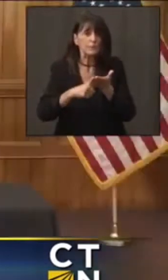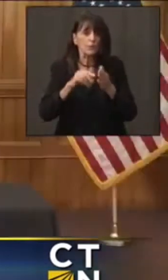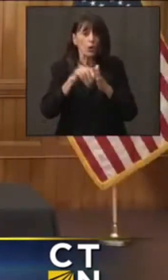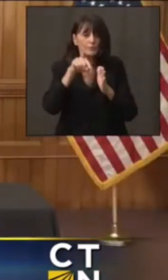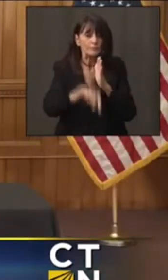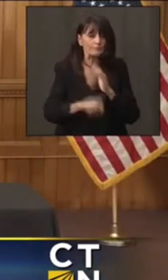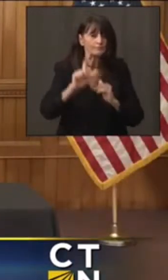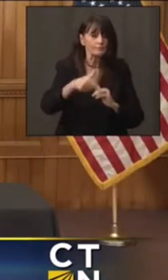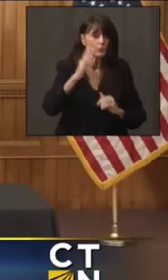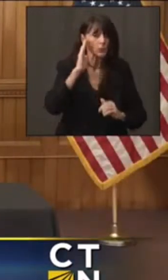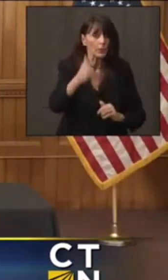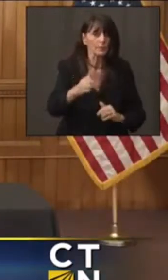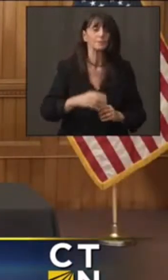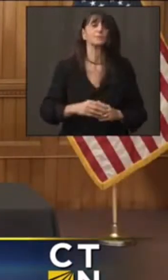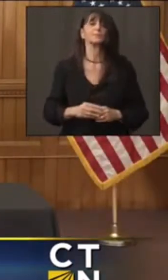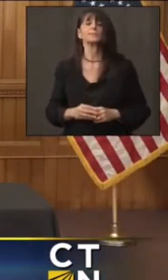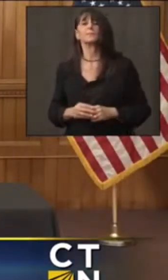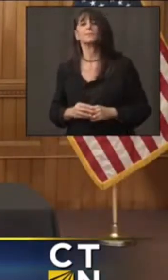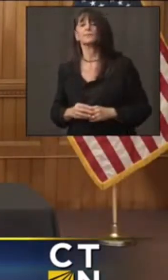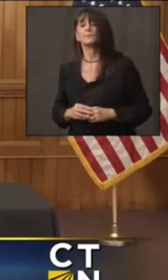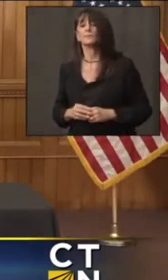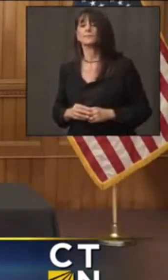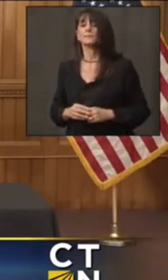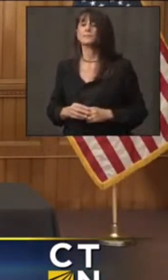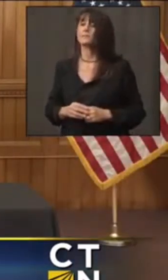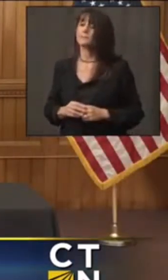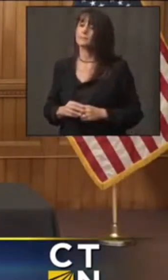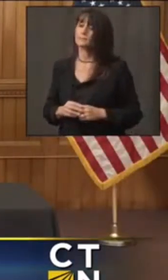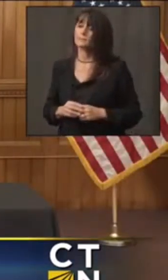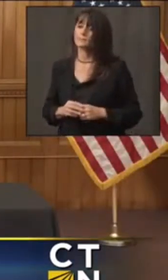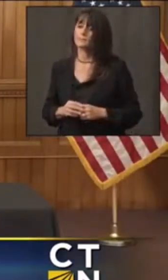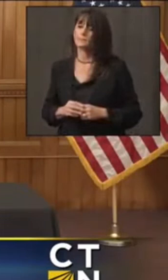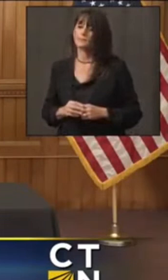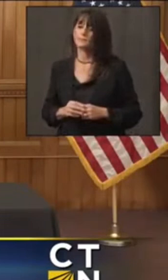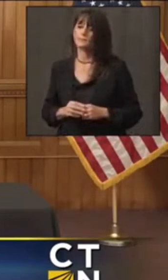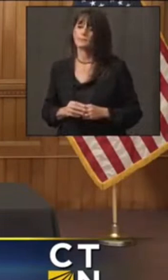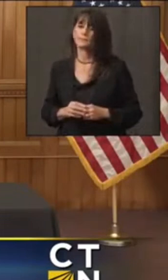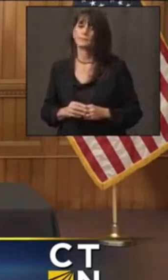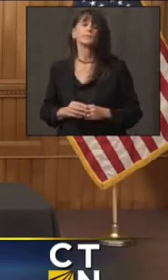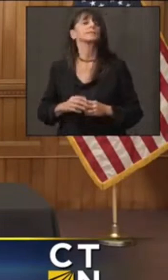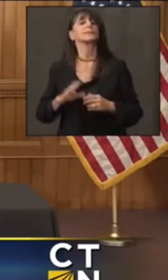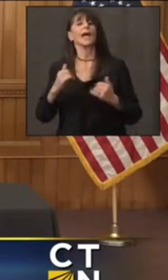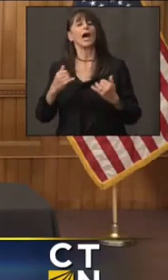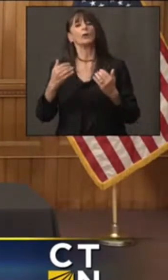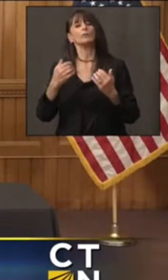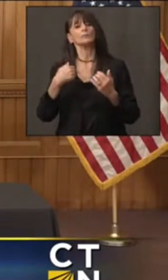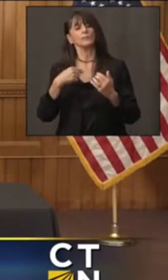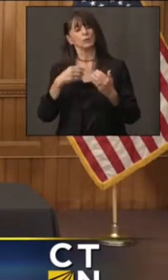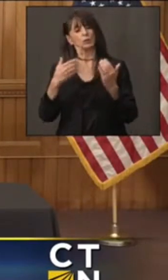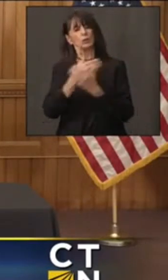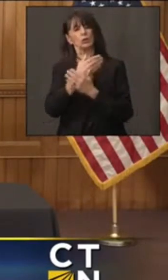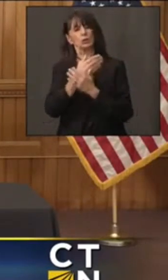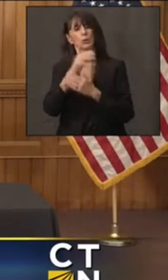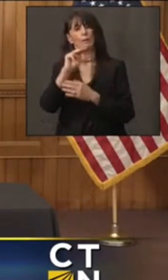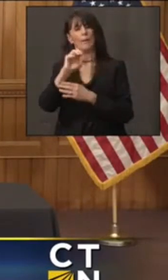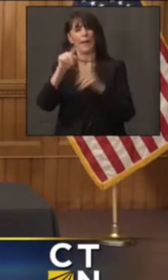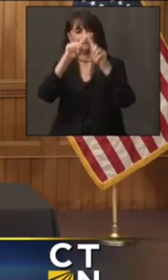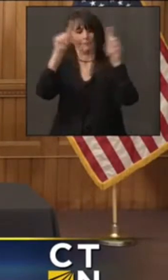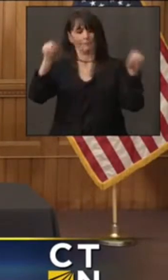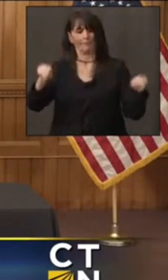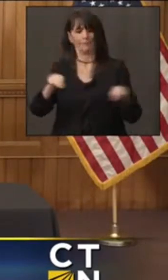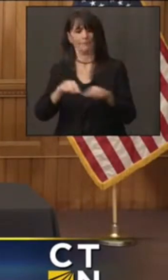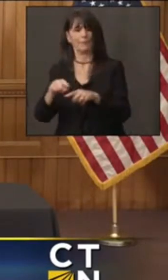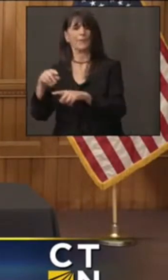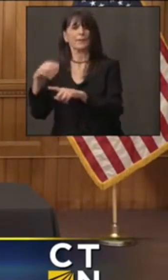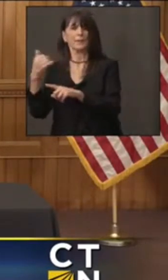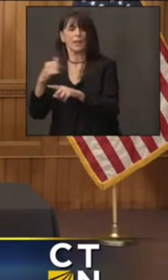Okay. And looking at this new color-coded map and the numbers that are in the